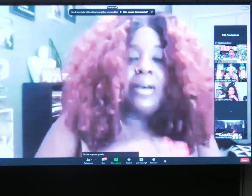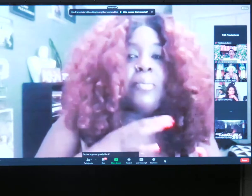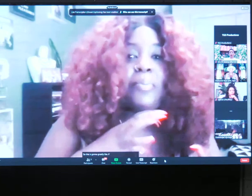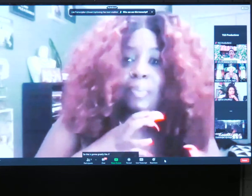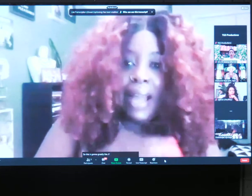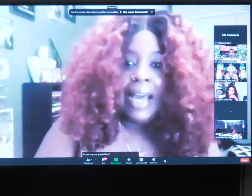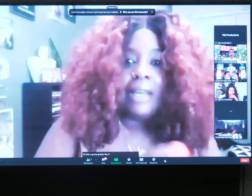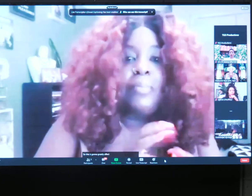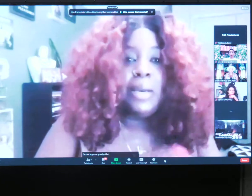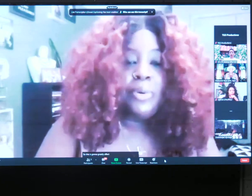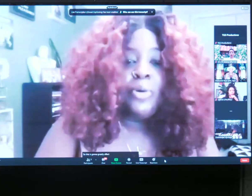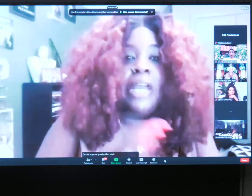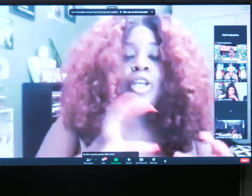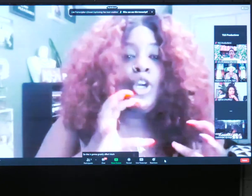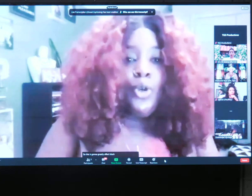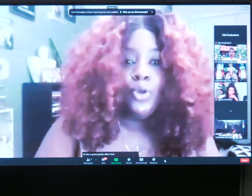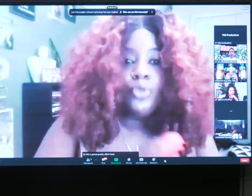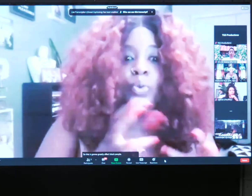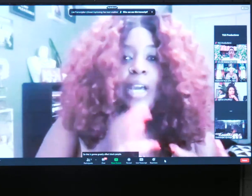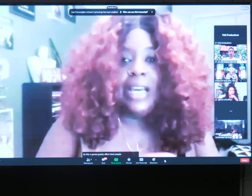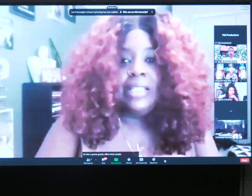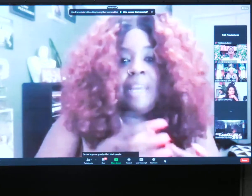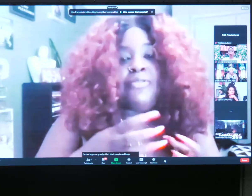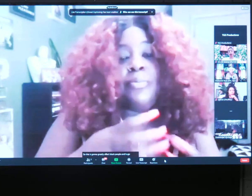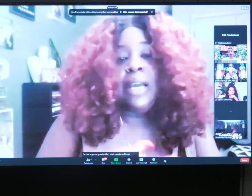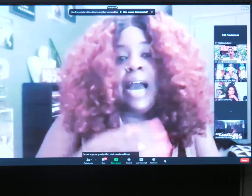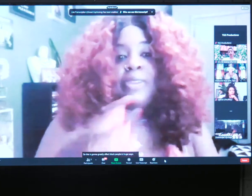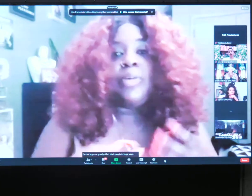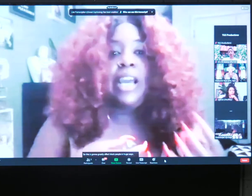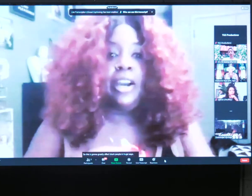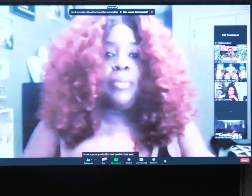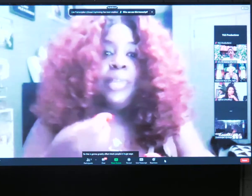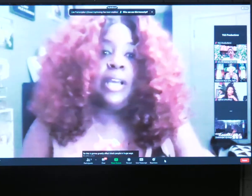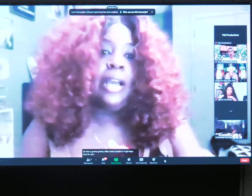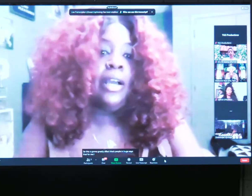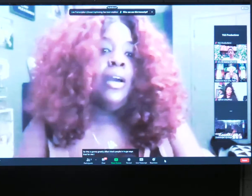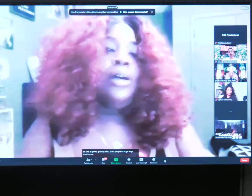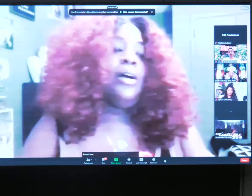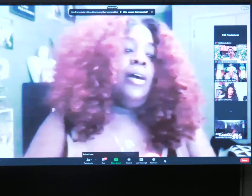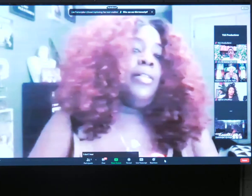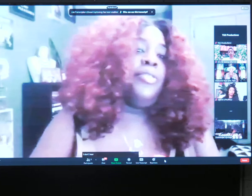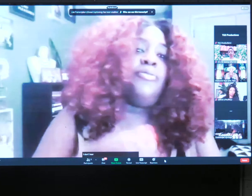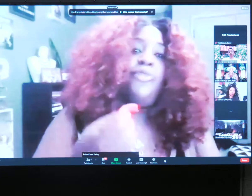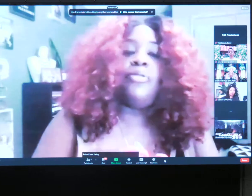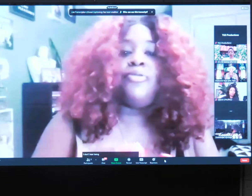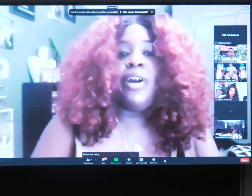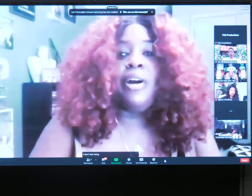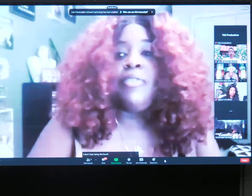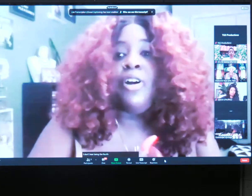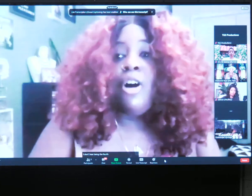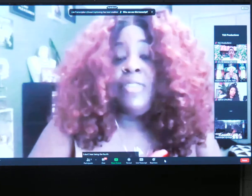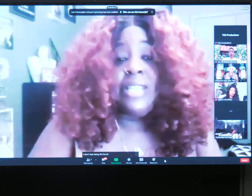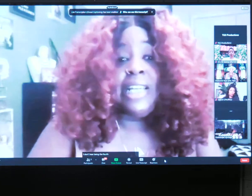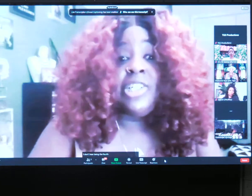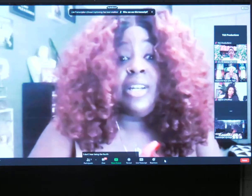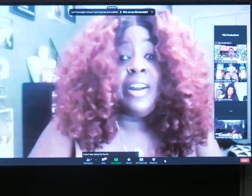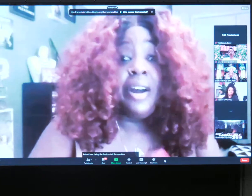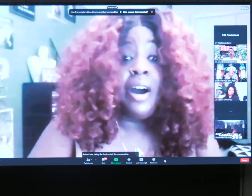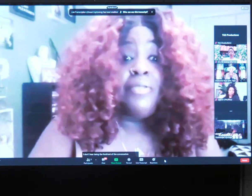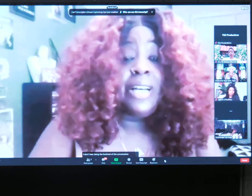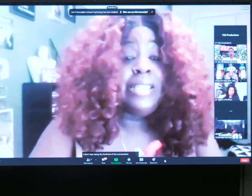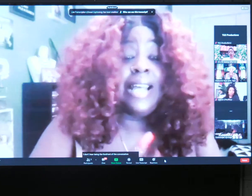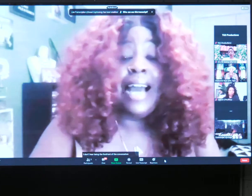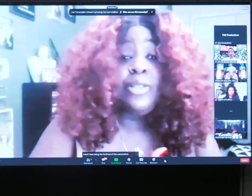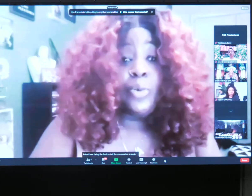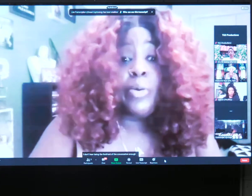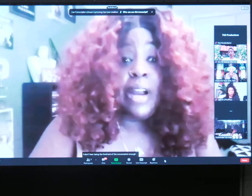affect Black people in huge ways that, for me, I don't hear being the forefront of the conversation